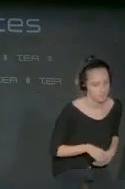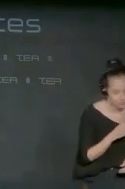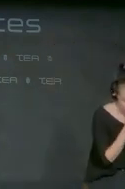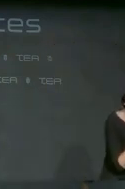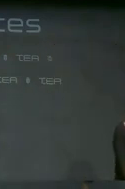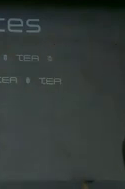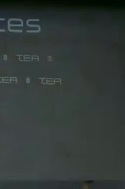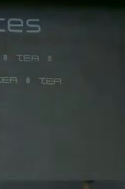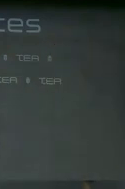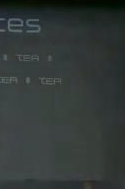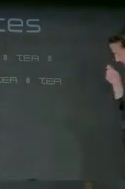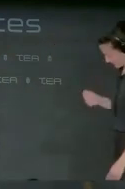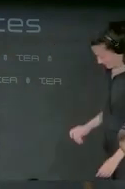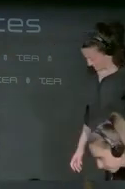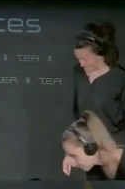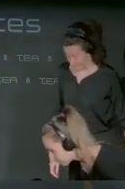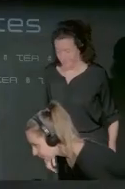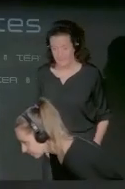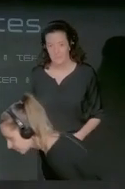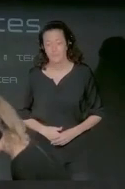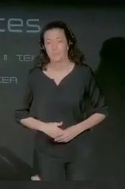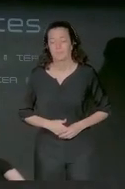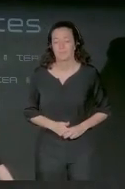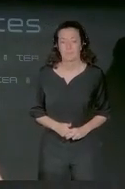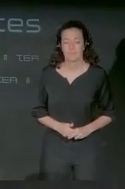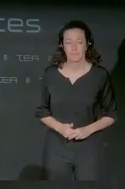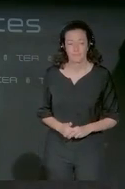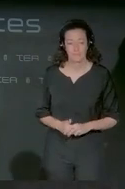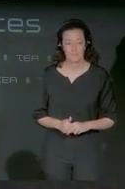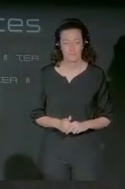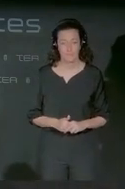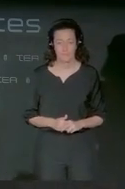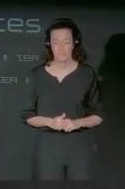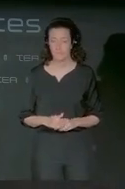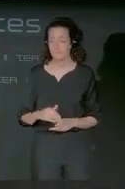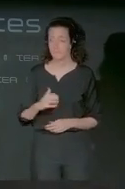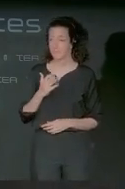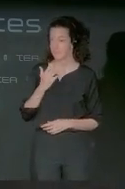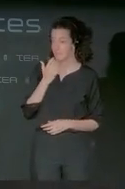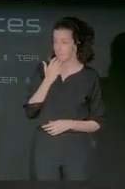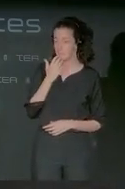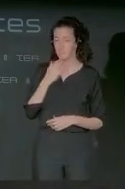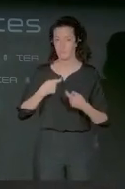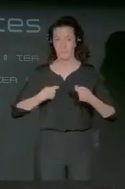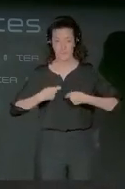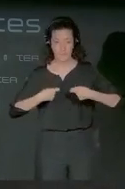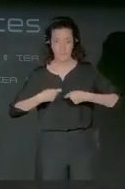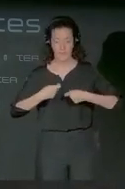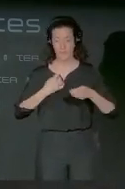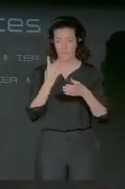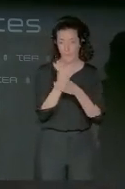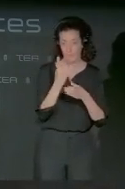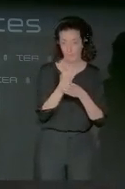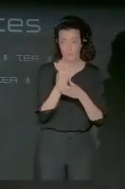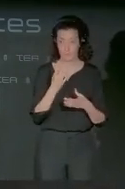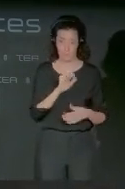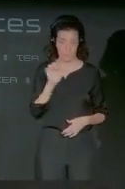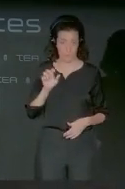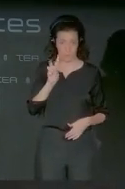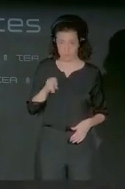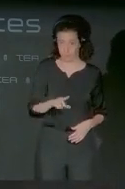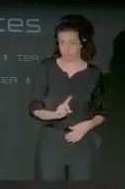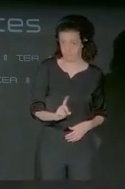The app stores or the Android stores are non-EU. And the distributors on PC